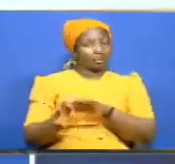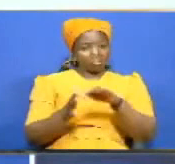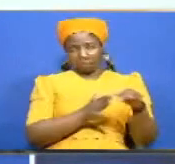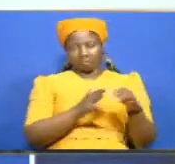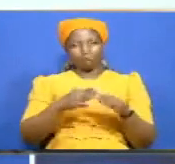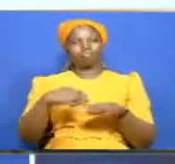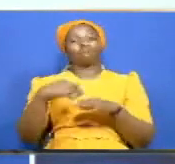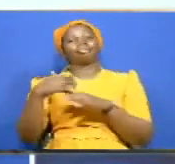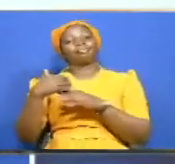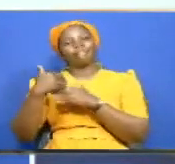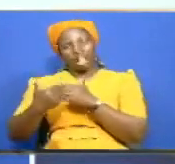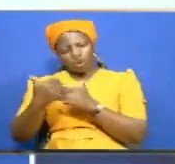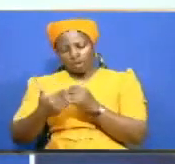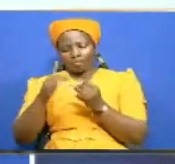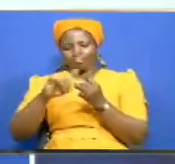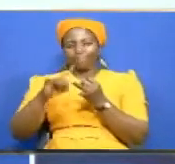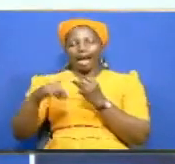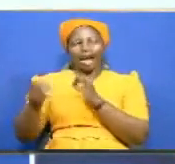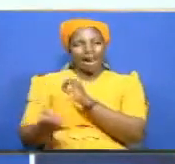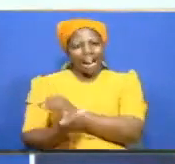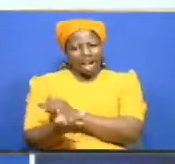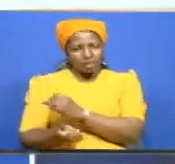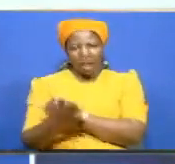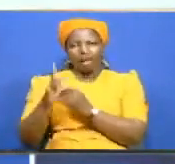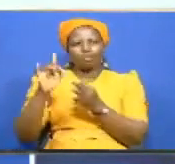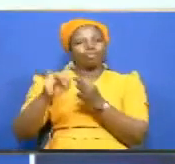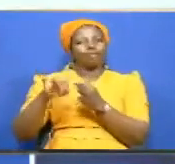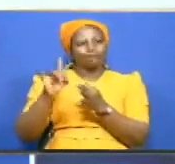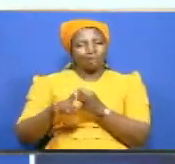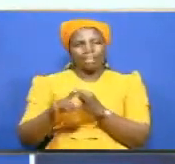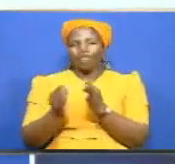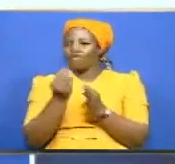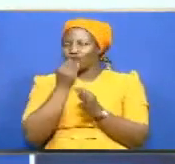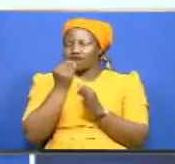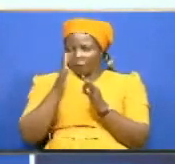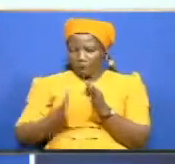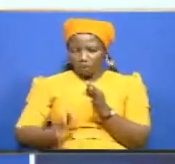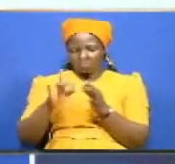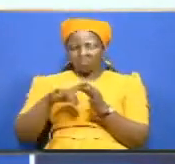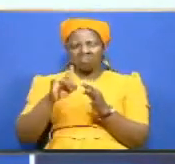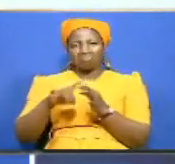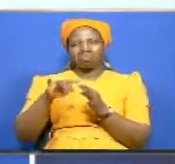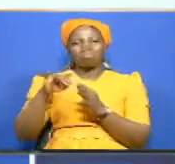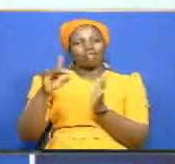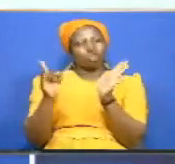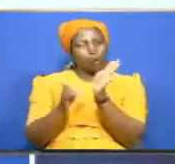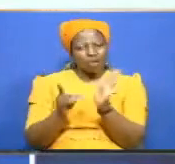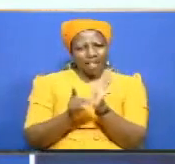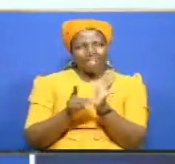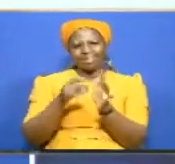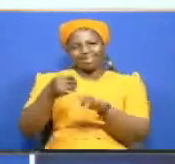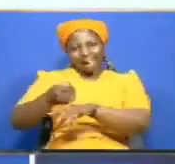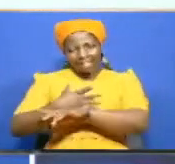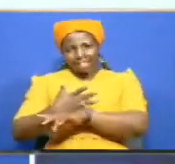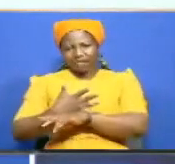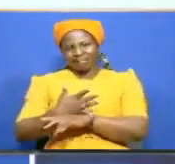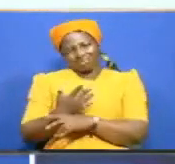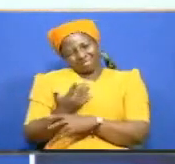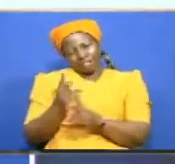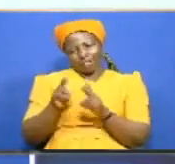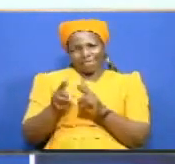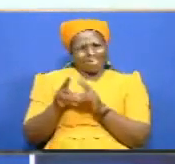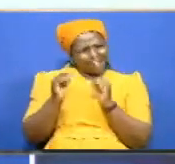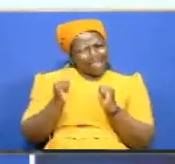a nurse, you need a nutritionist, you'll need an oncologist. So it's very complex. It's not like malaria. Maybe you even go to the